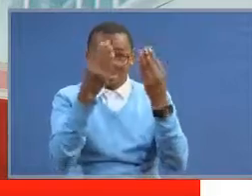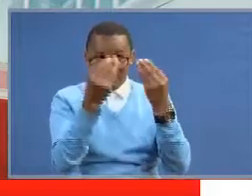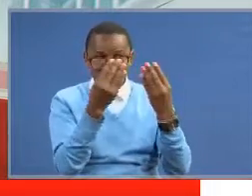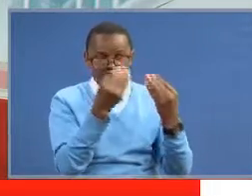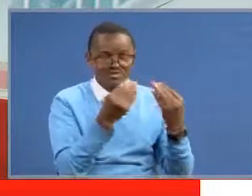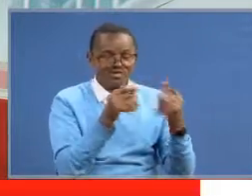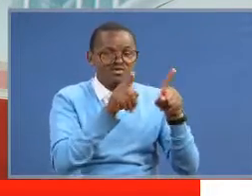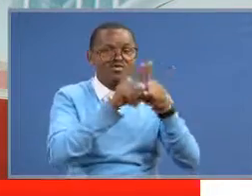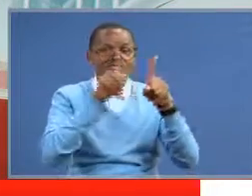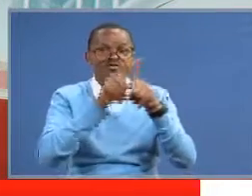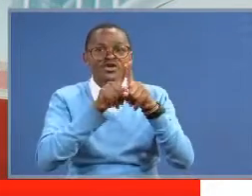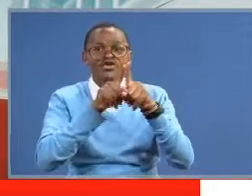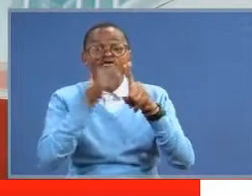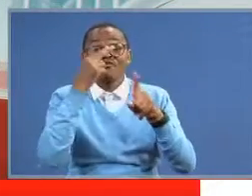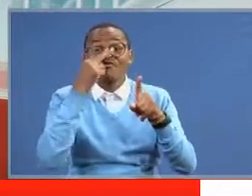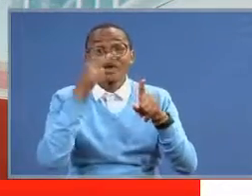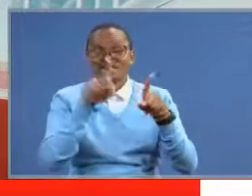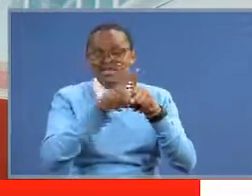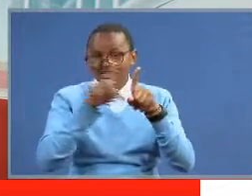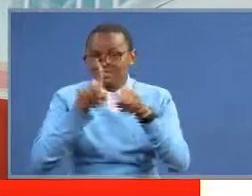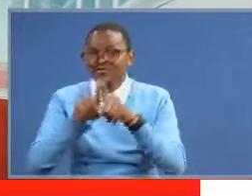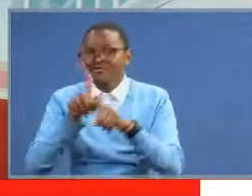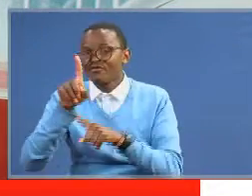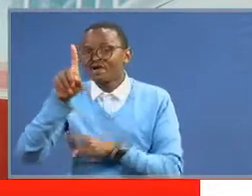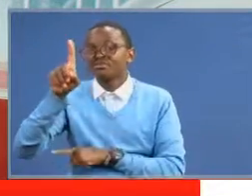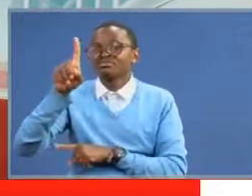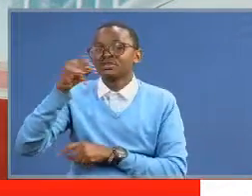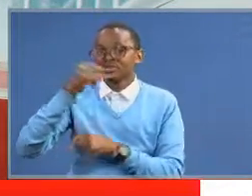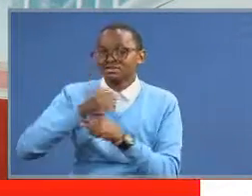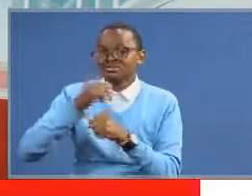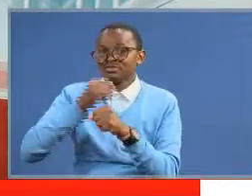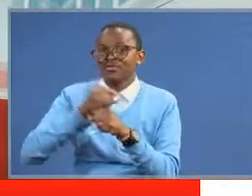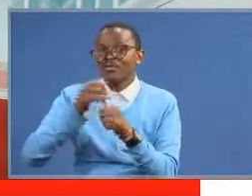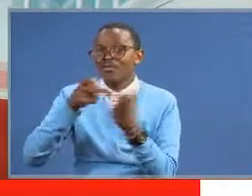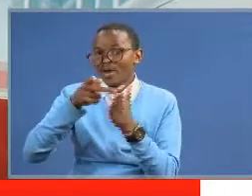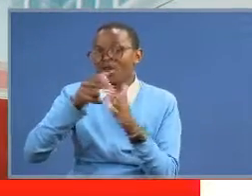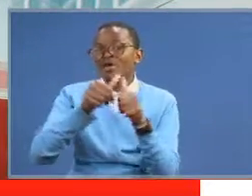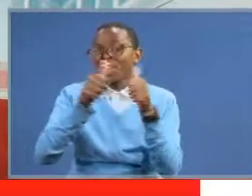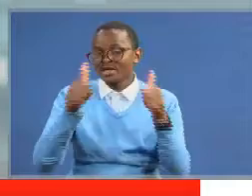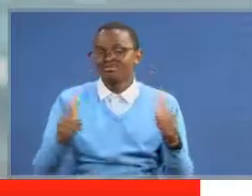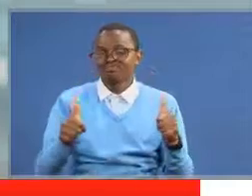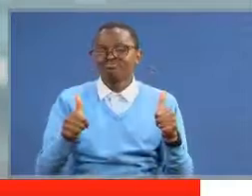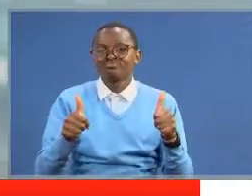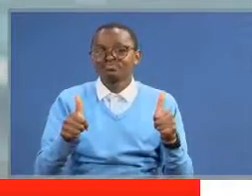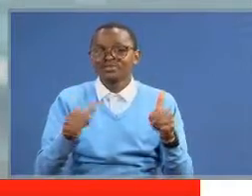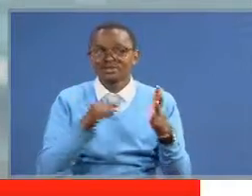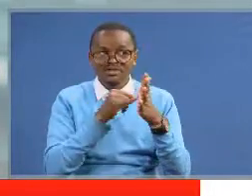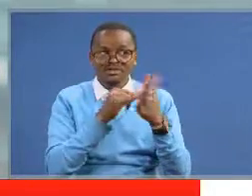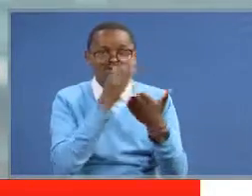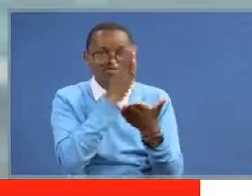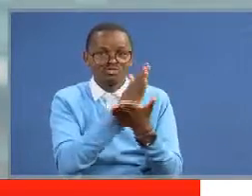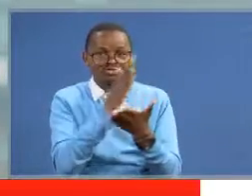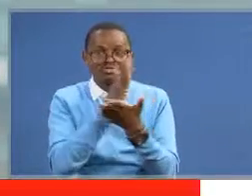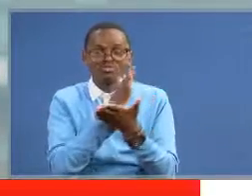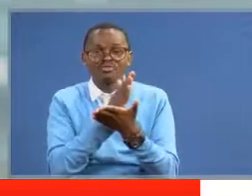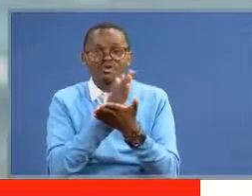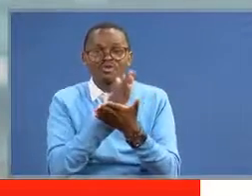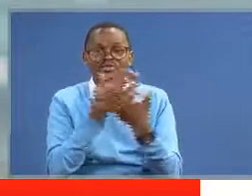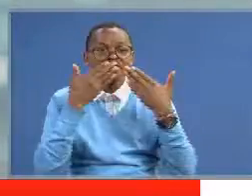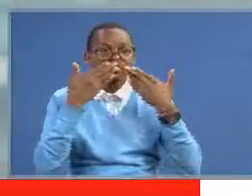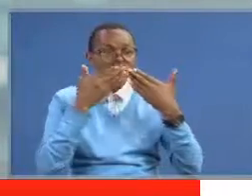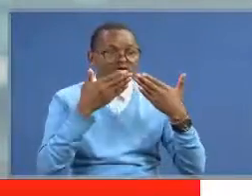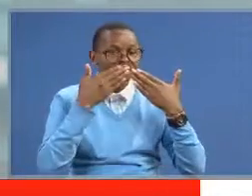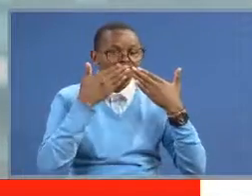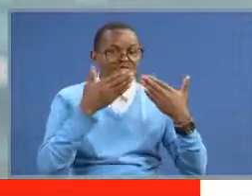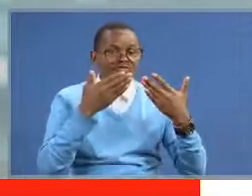it's also very fun, and also it's one of the jobs that is well paid. Well put, it is surely possible. Thank you very much,